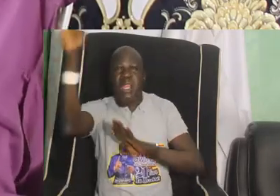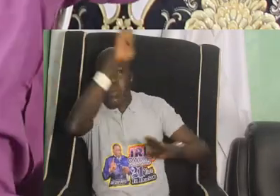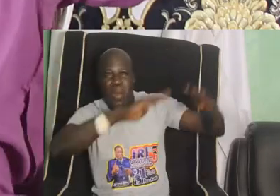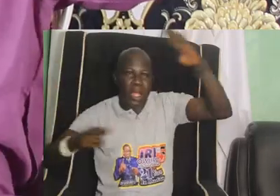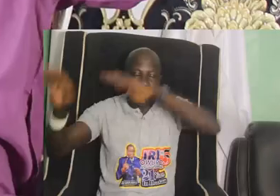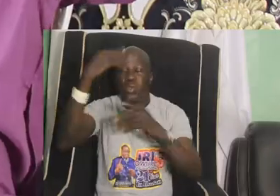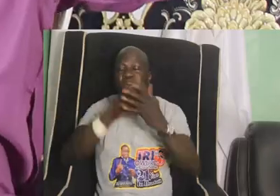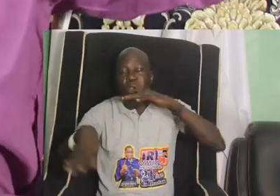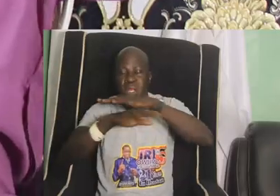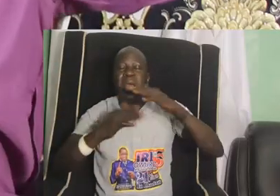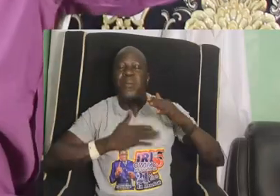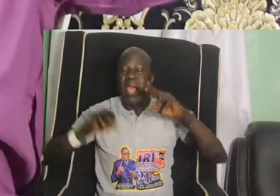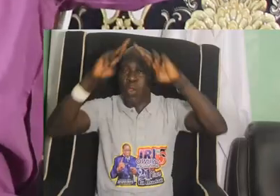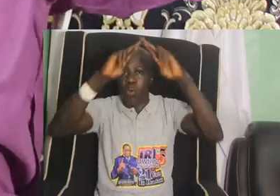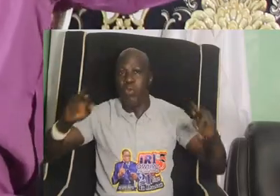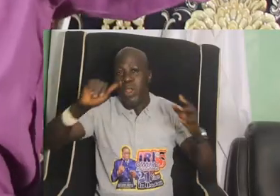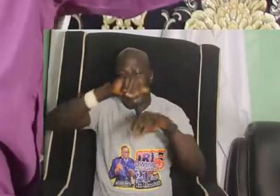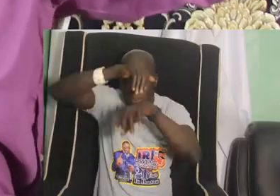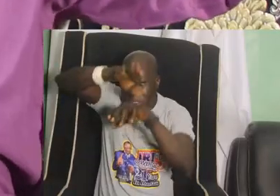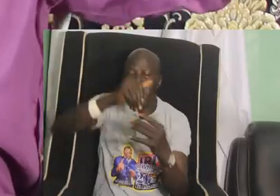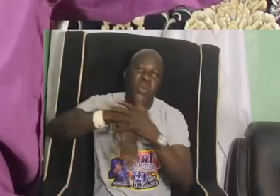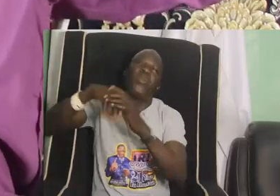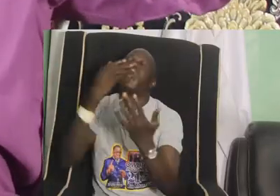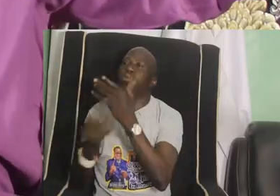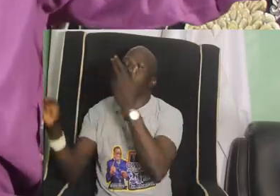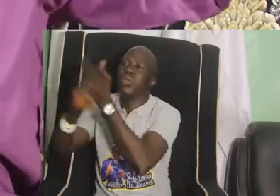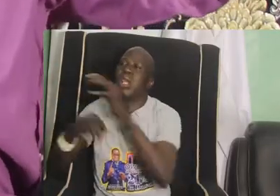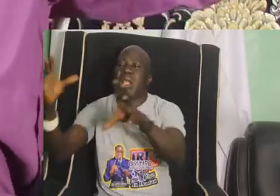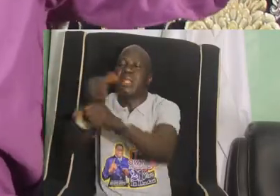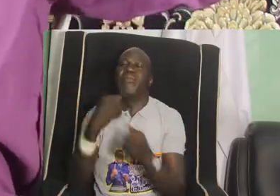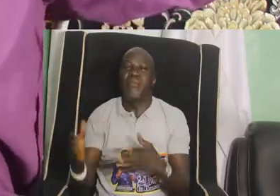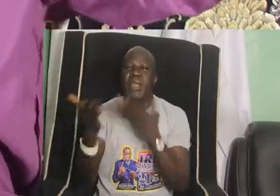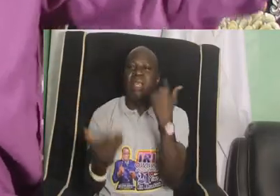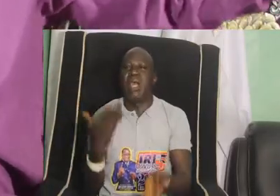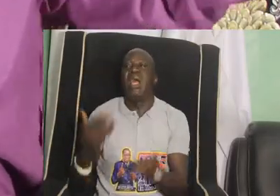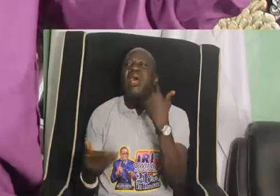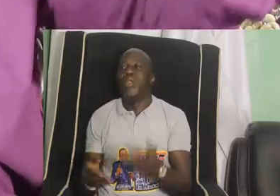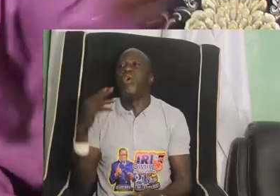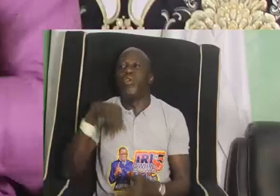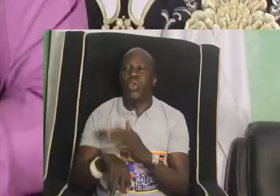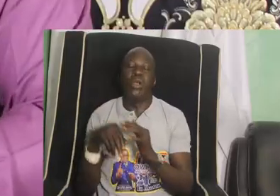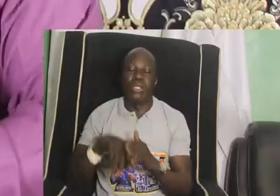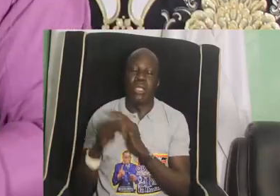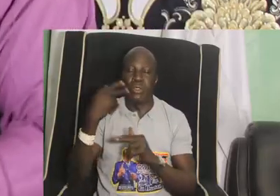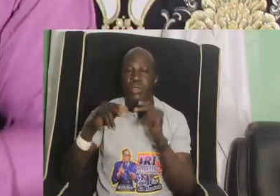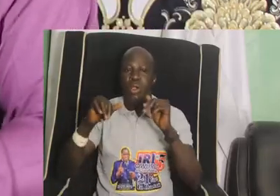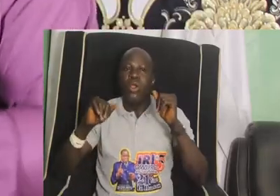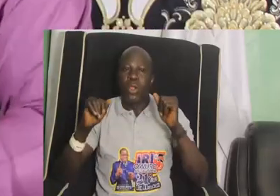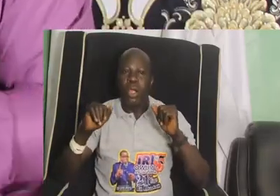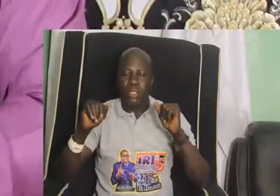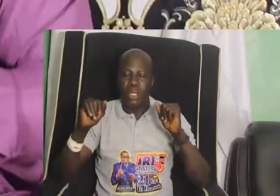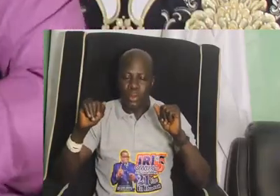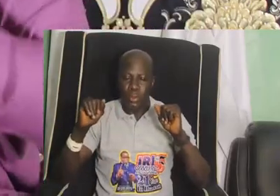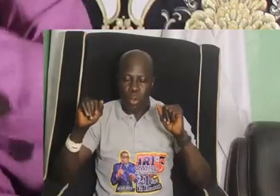decree. Back under my roof. That turn away my goodness. That fire. Oh yeah, in that name. Oh my goodness.